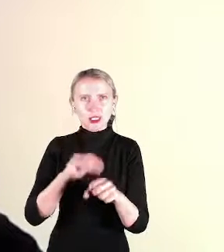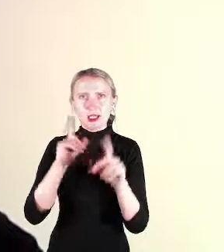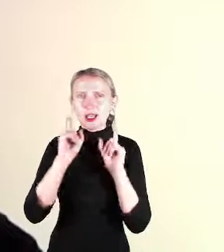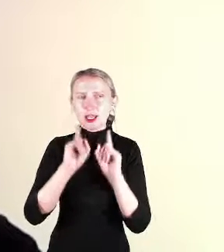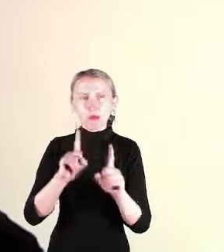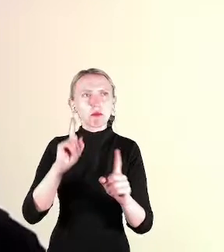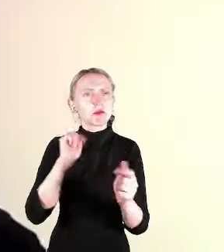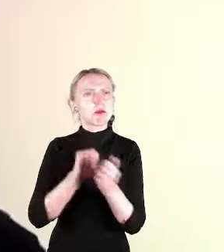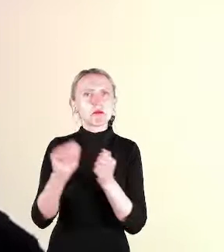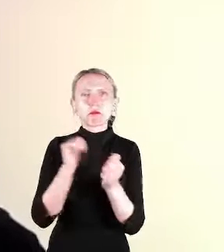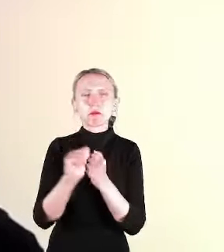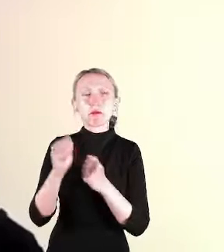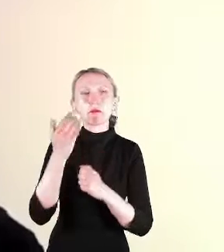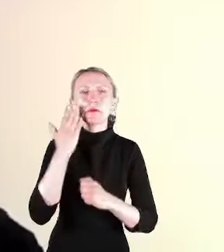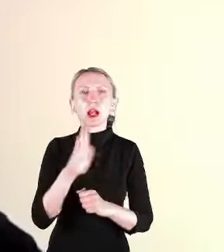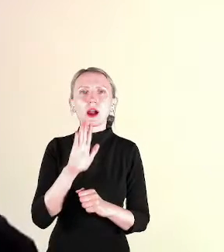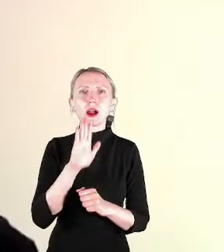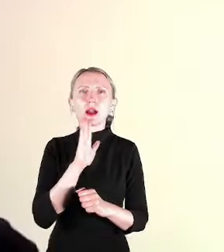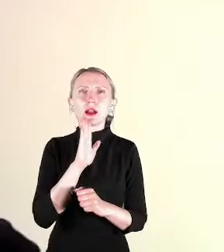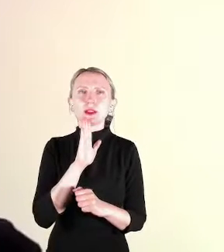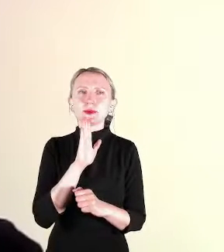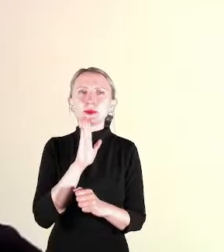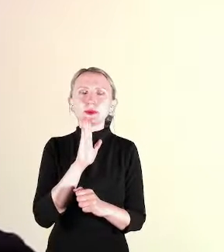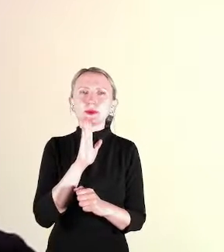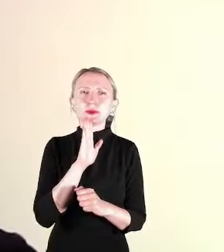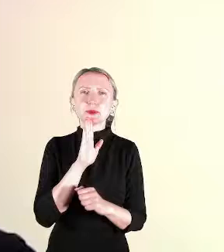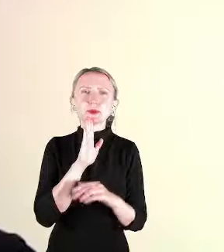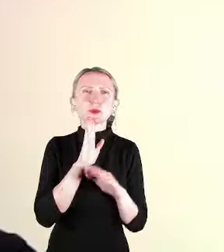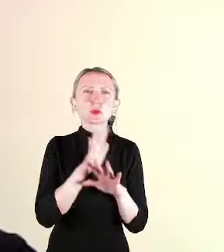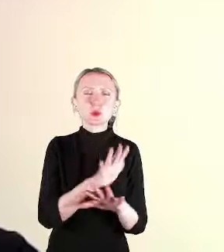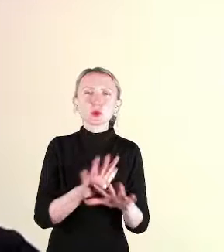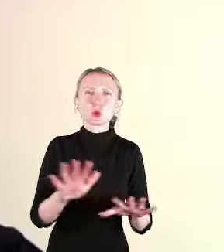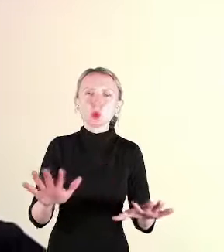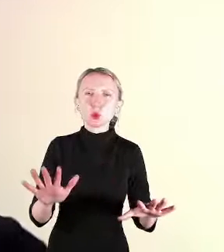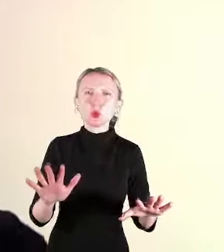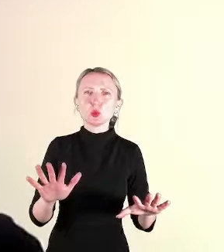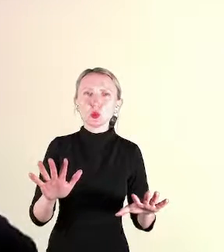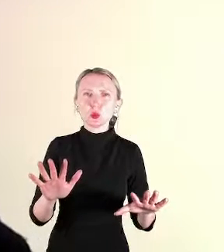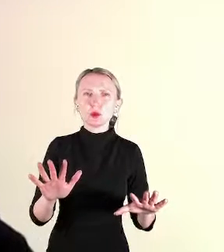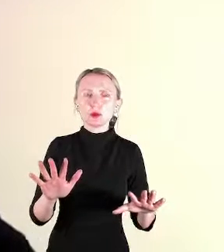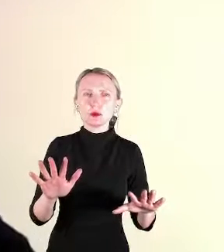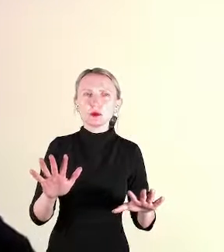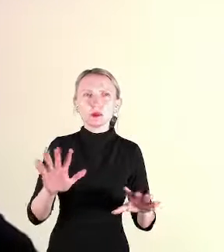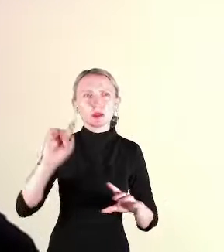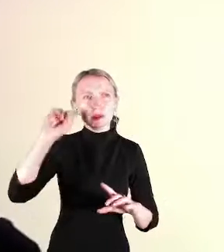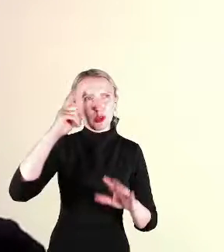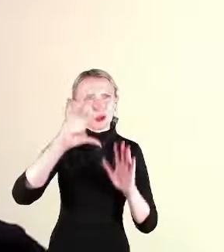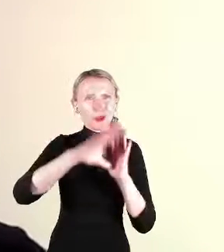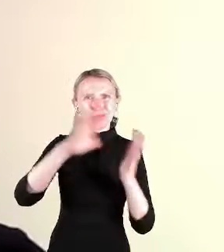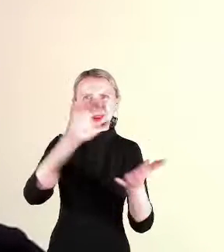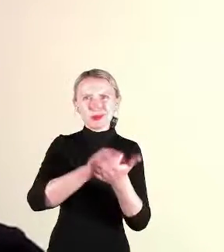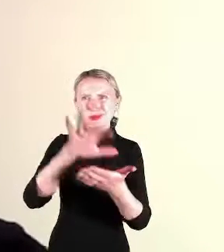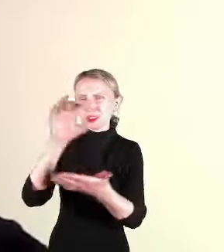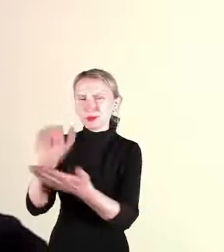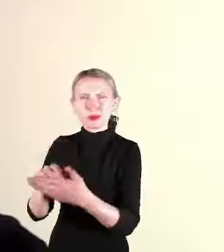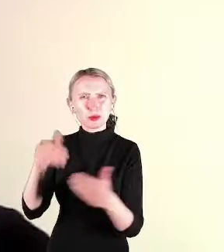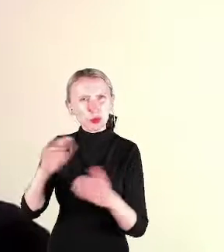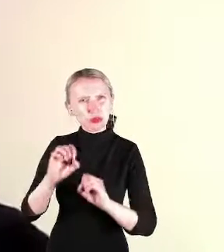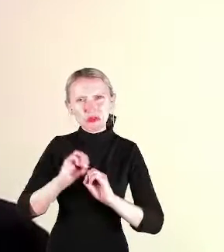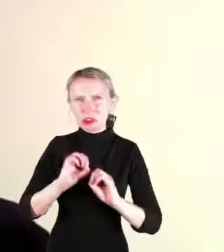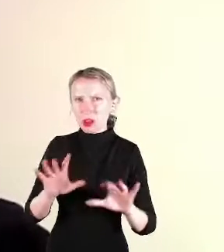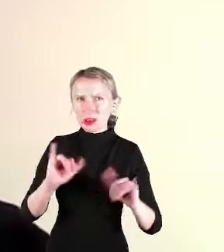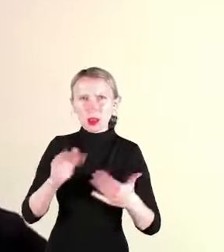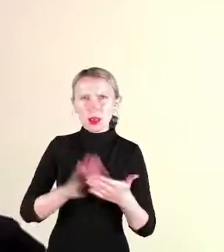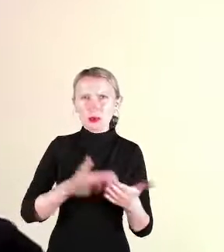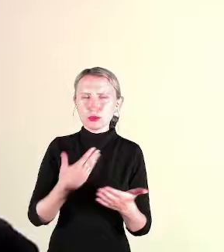to explain to someone from Italy or Germany, France, or actually maybe